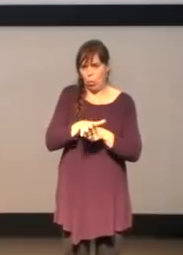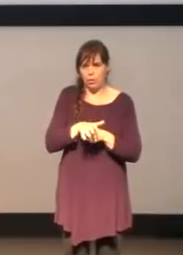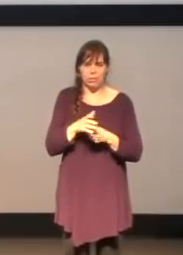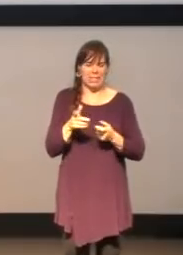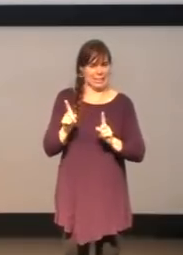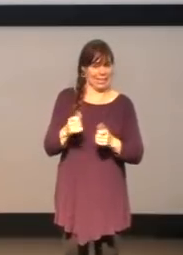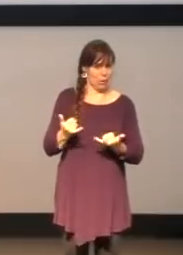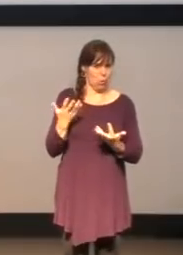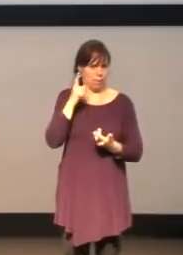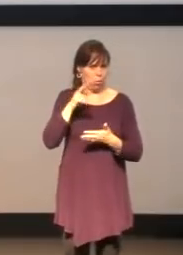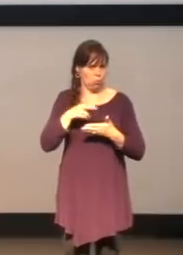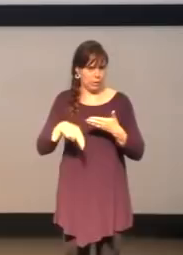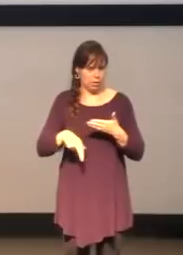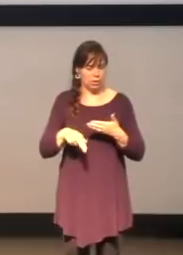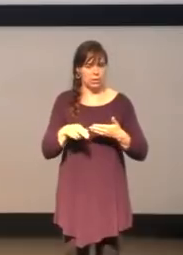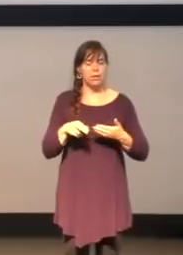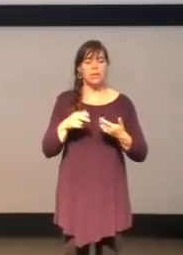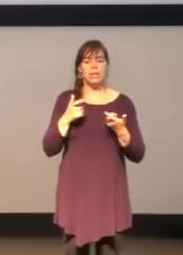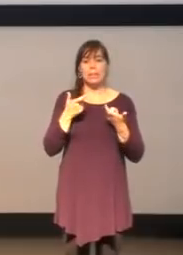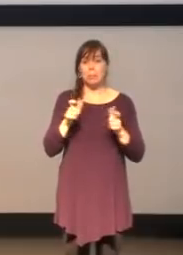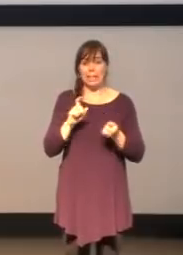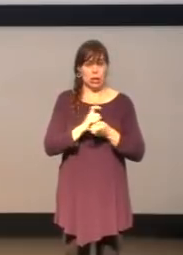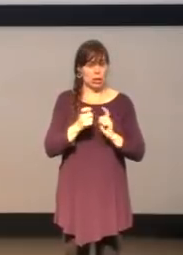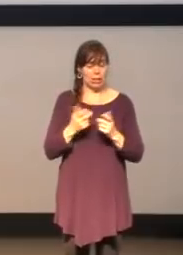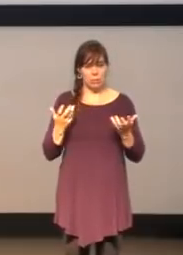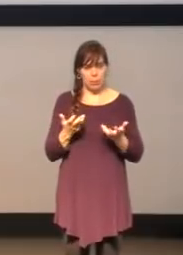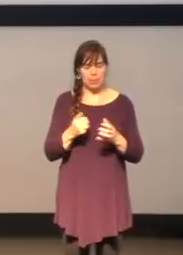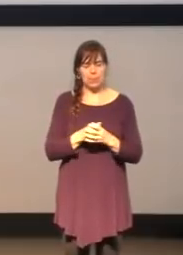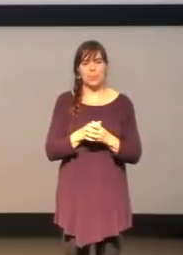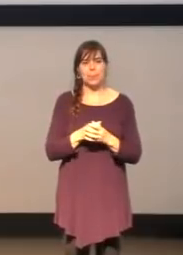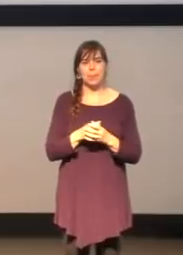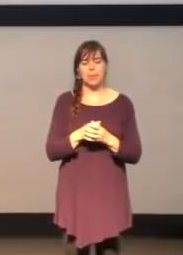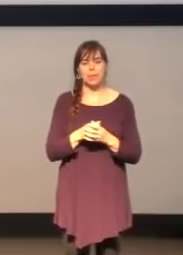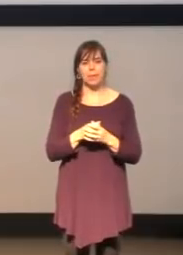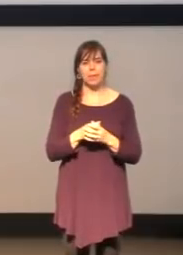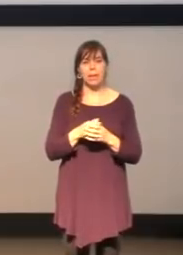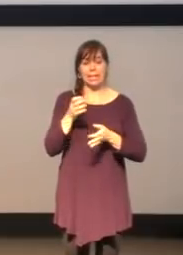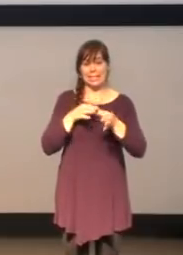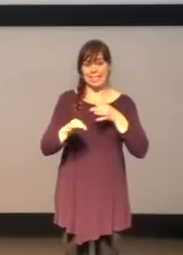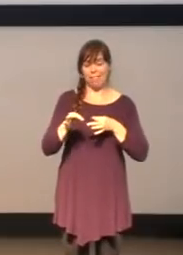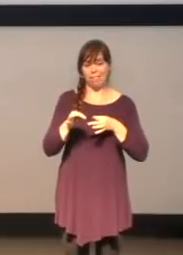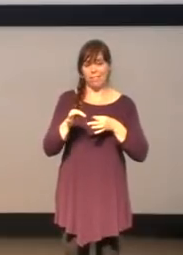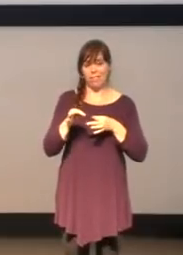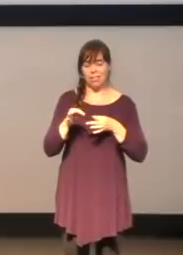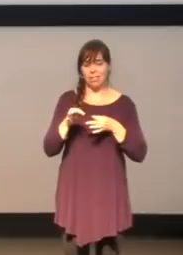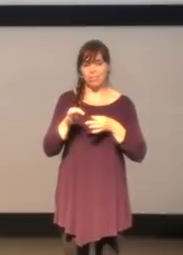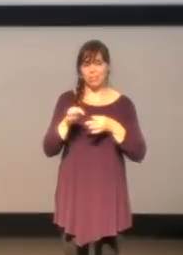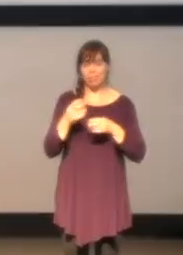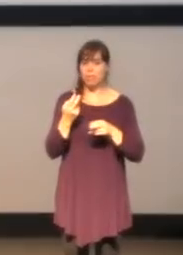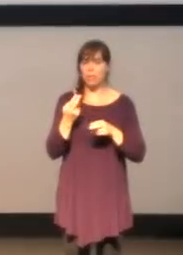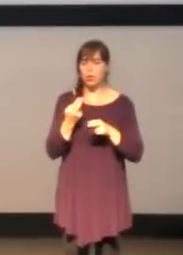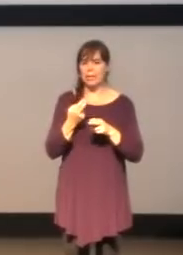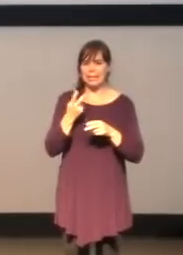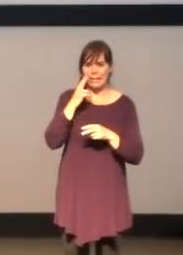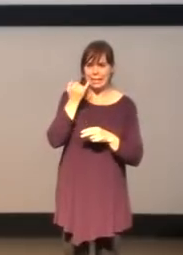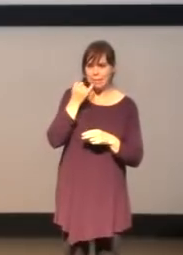being tested for COVID. The big change there is that instead of having a